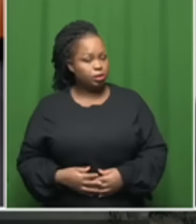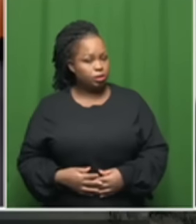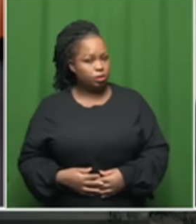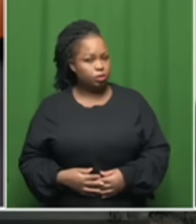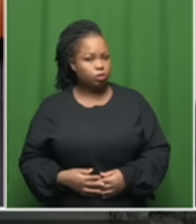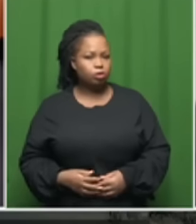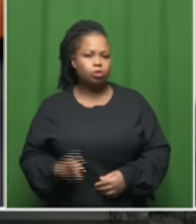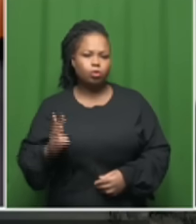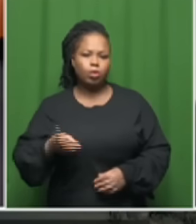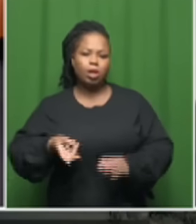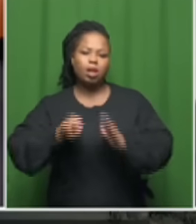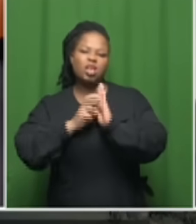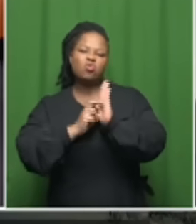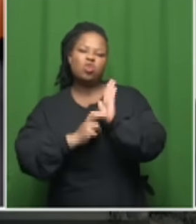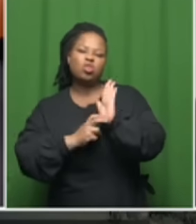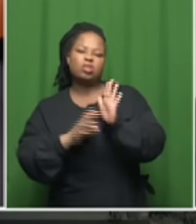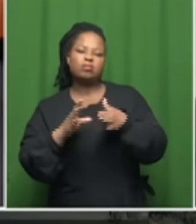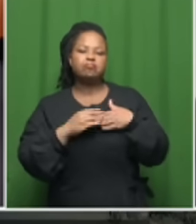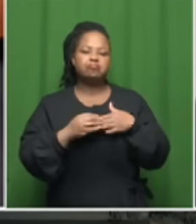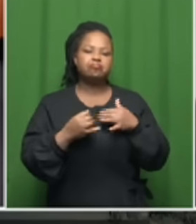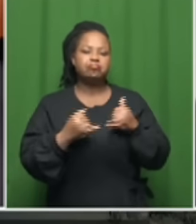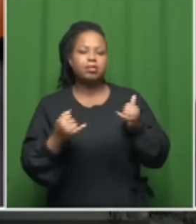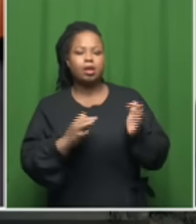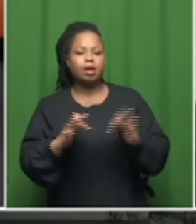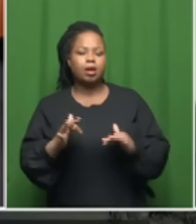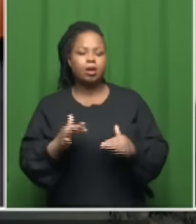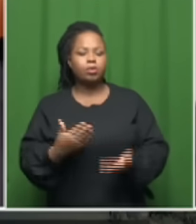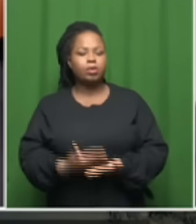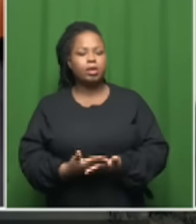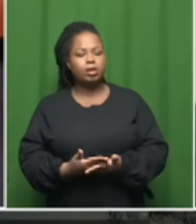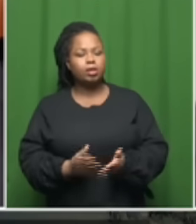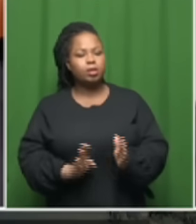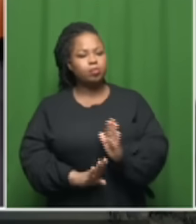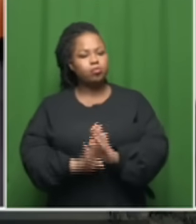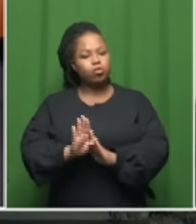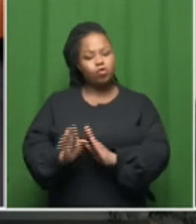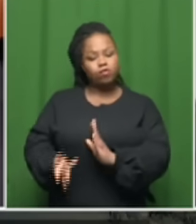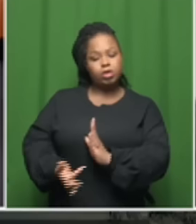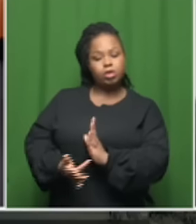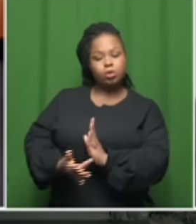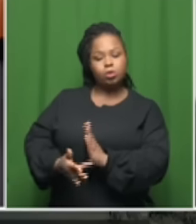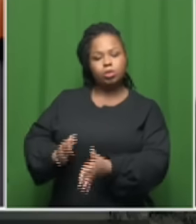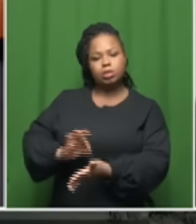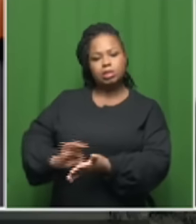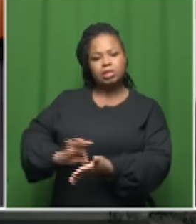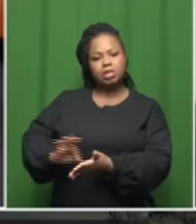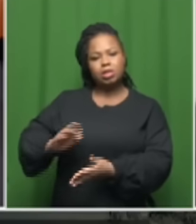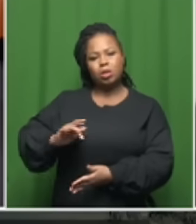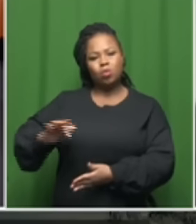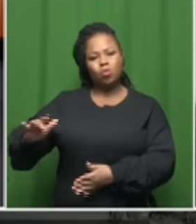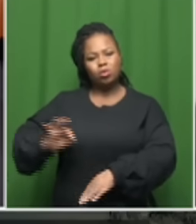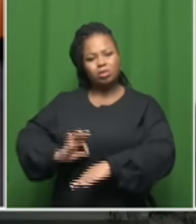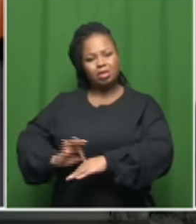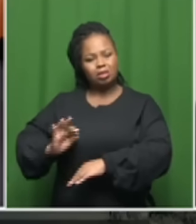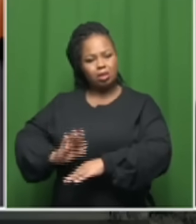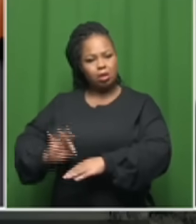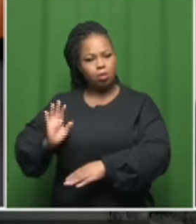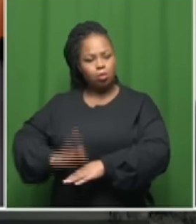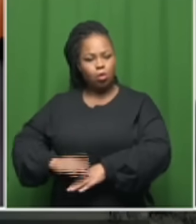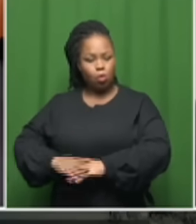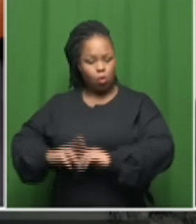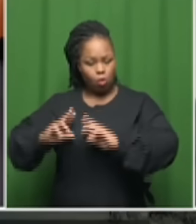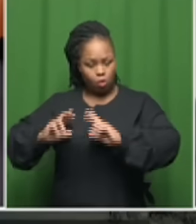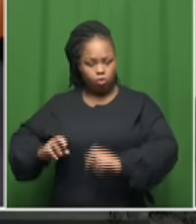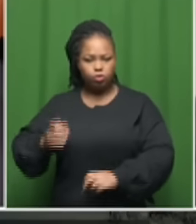develop a regulatory guidelines or guidelines to improve wastewater treatment technologies and conduct further research to understanding